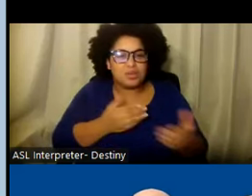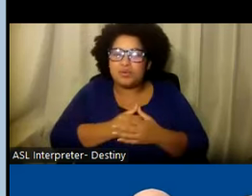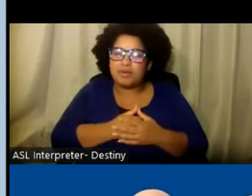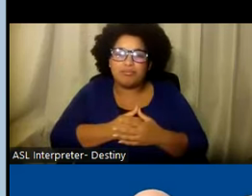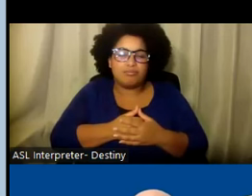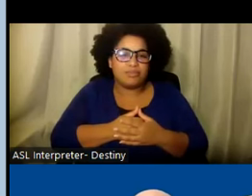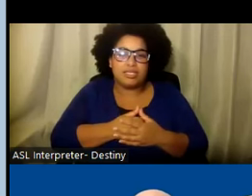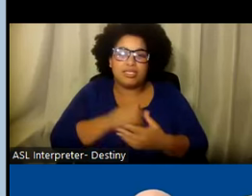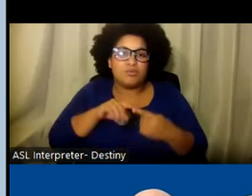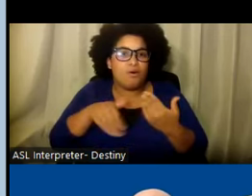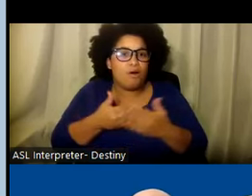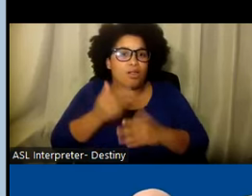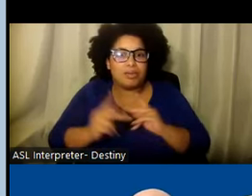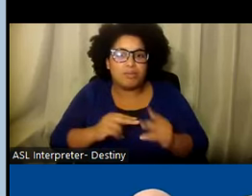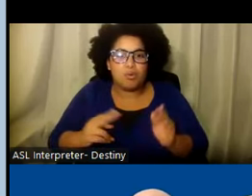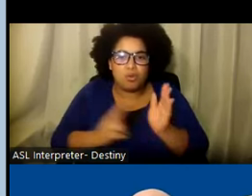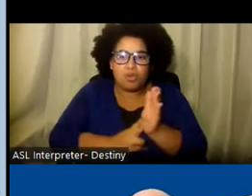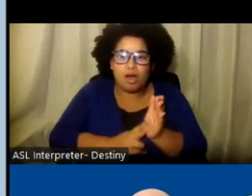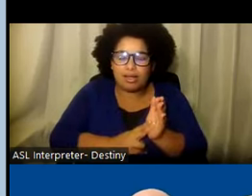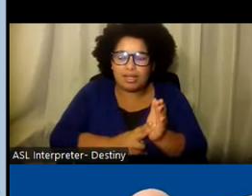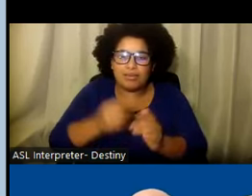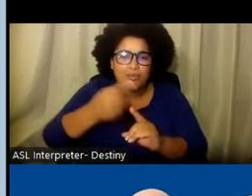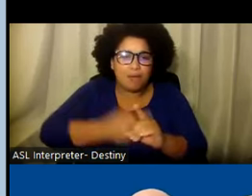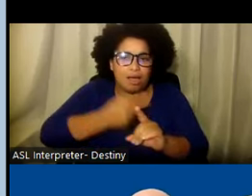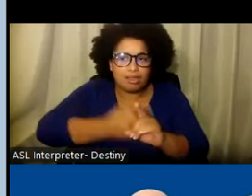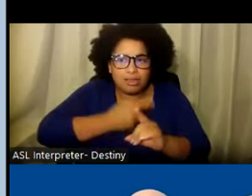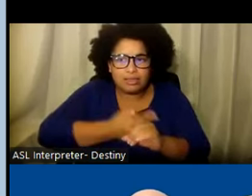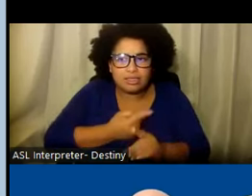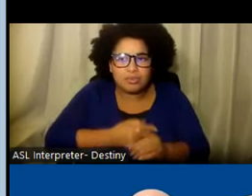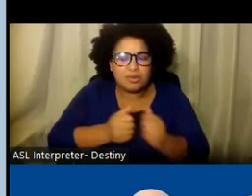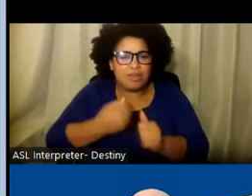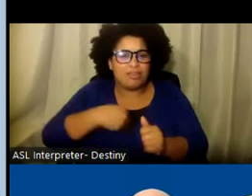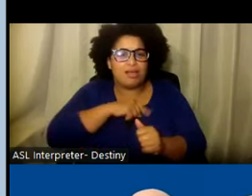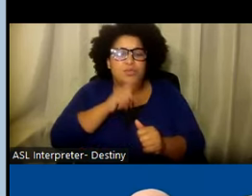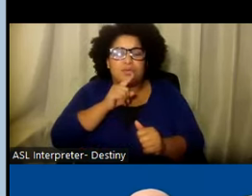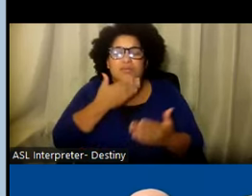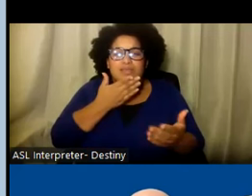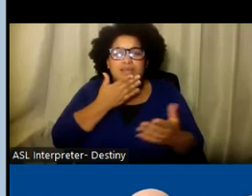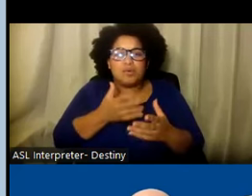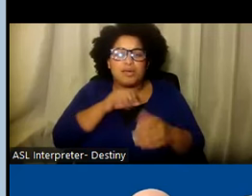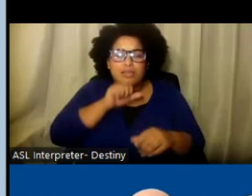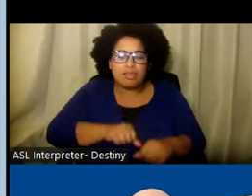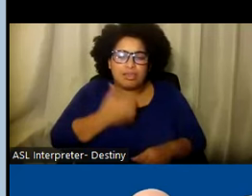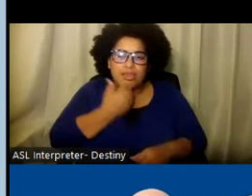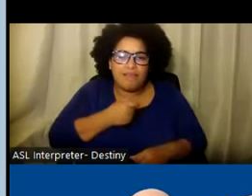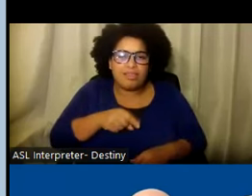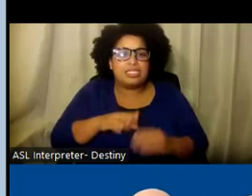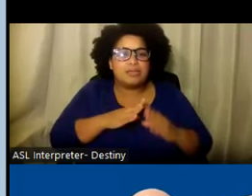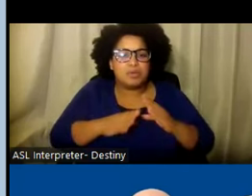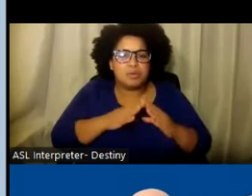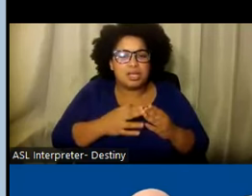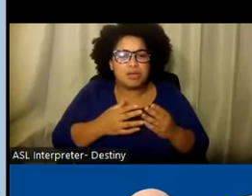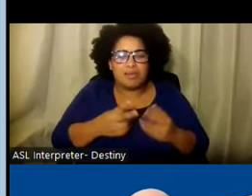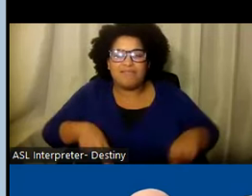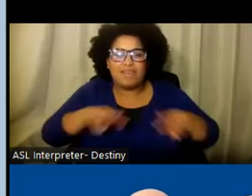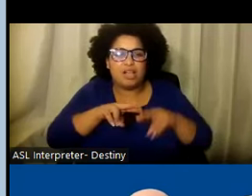to the many folks who log in every month to be part of this with us, it means a ton. We love this community and have really valued being